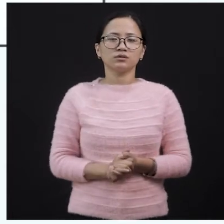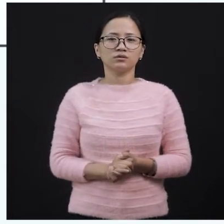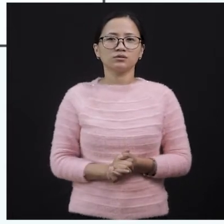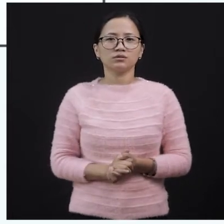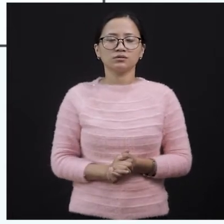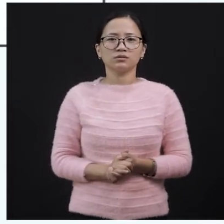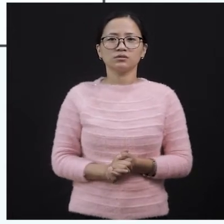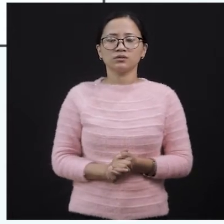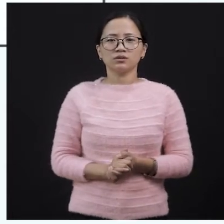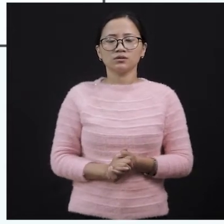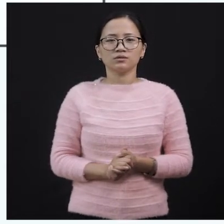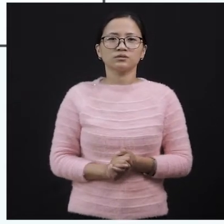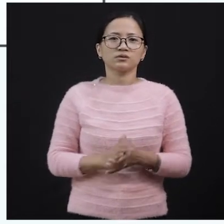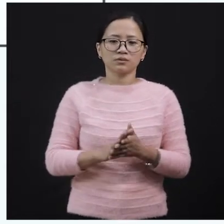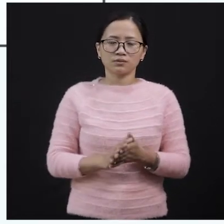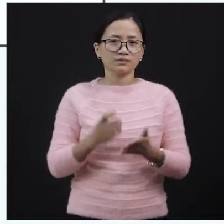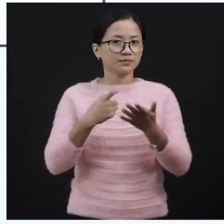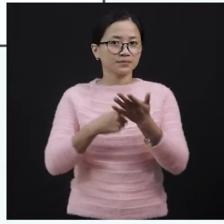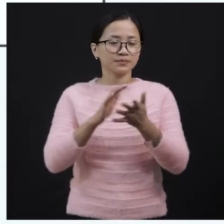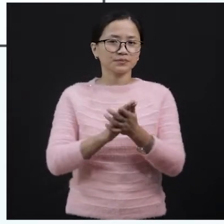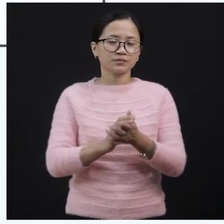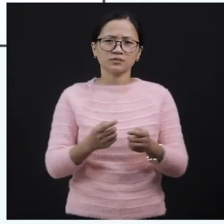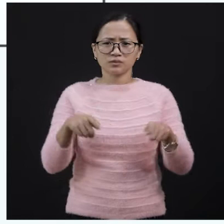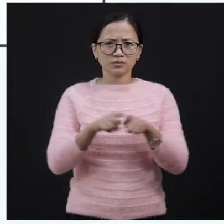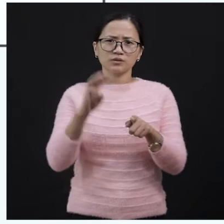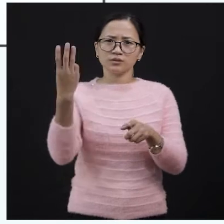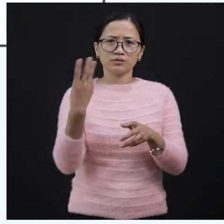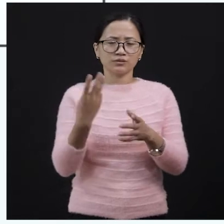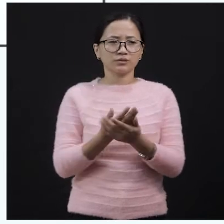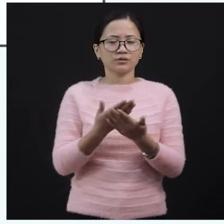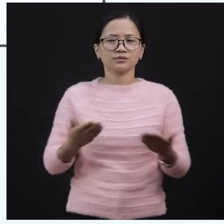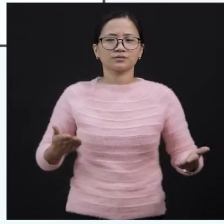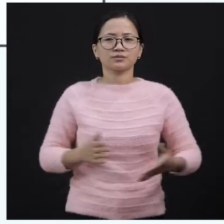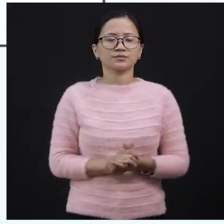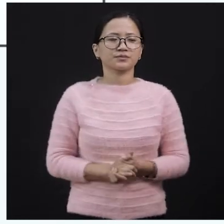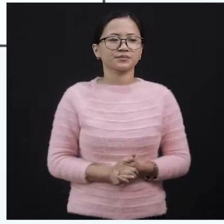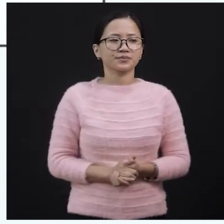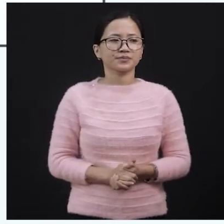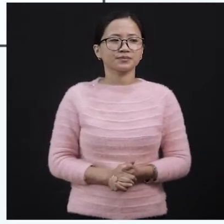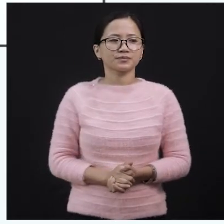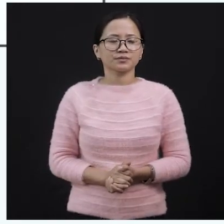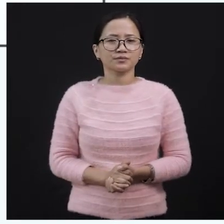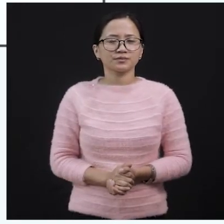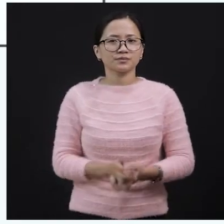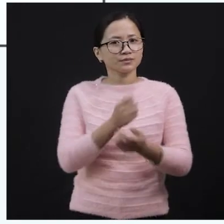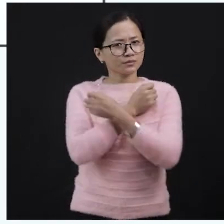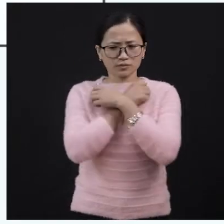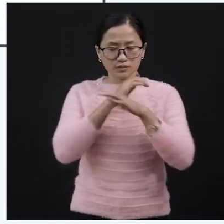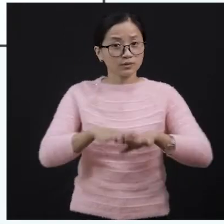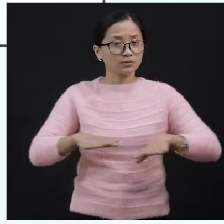be a translucent, or it can be an opaque. Okay? Now, dear